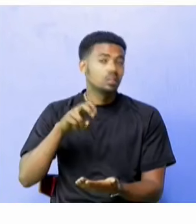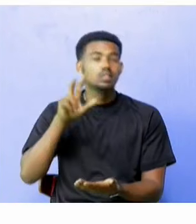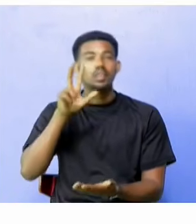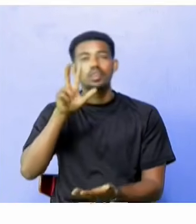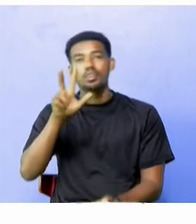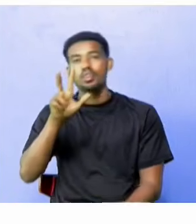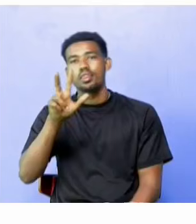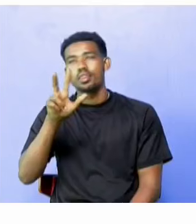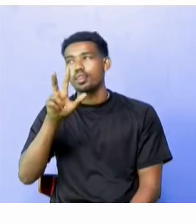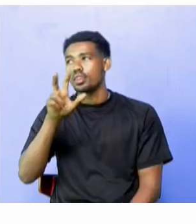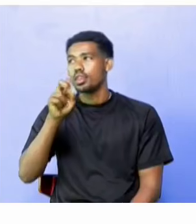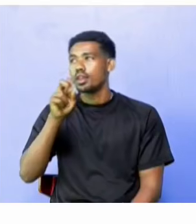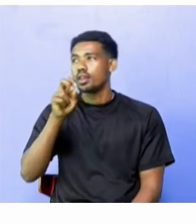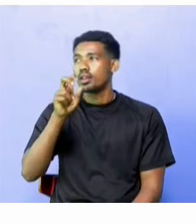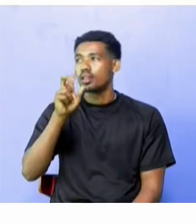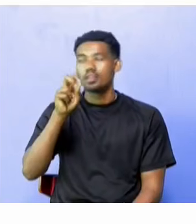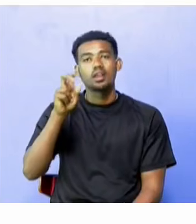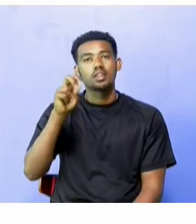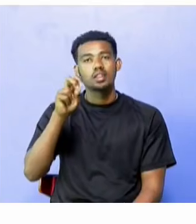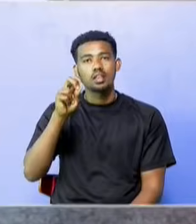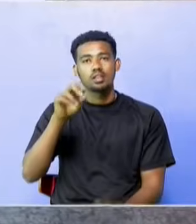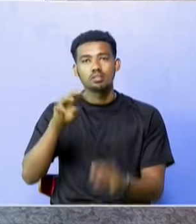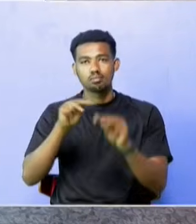30 meters.